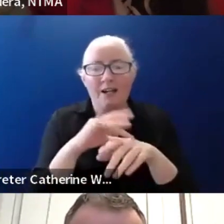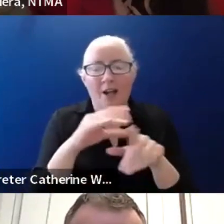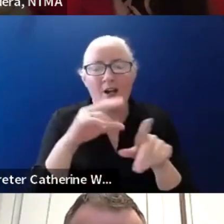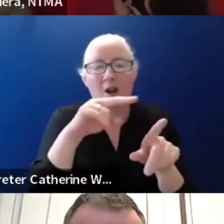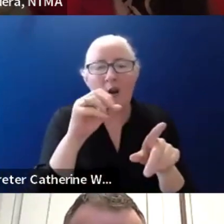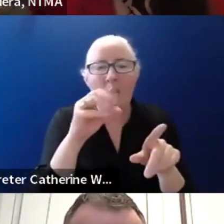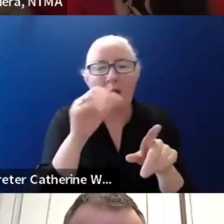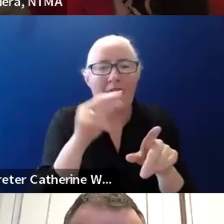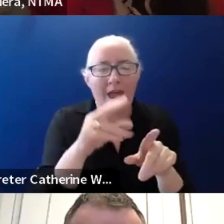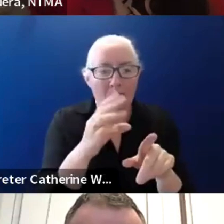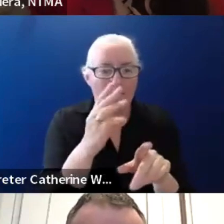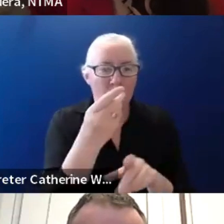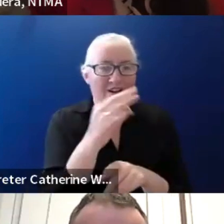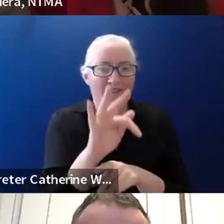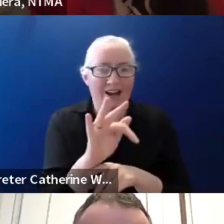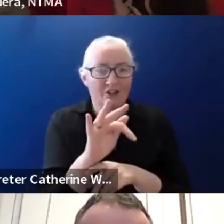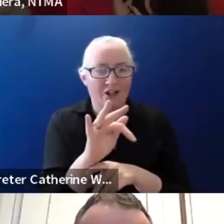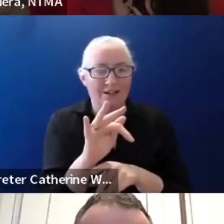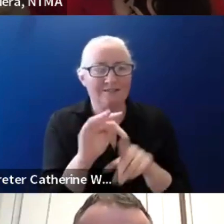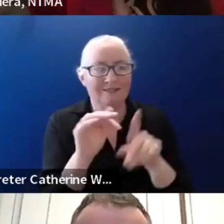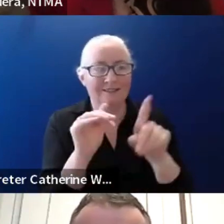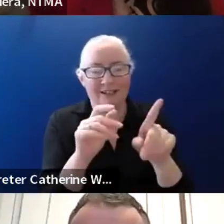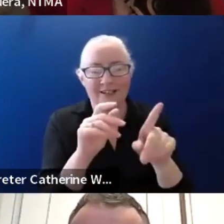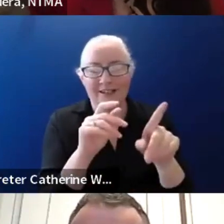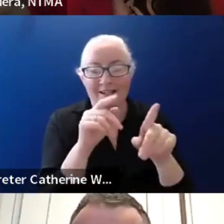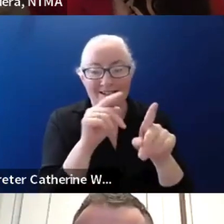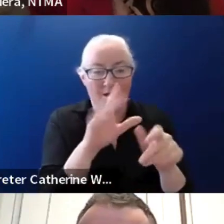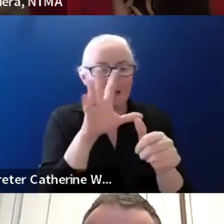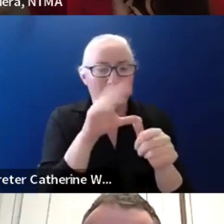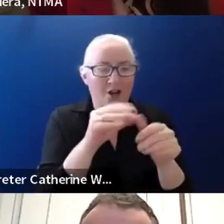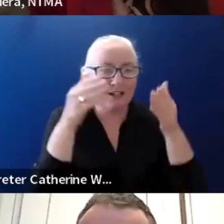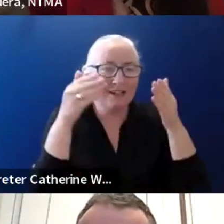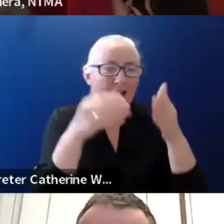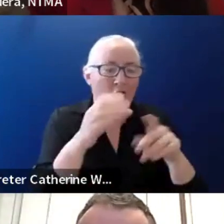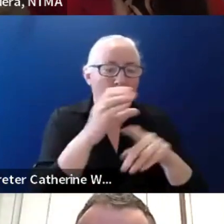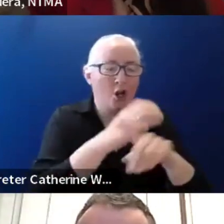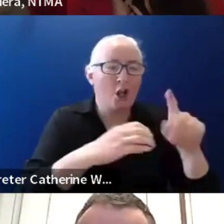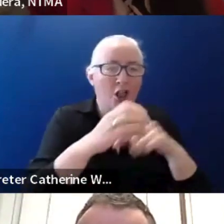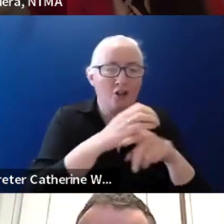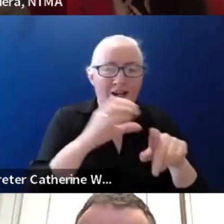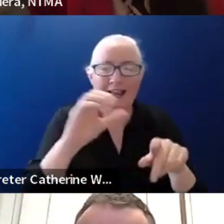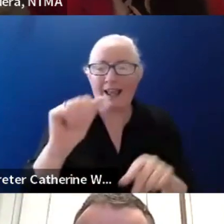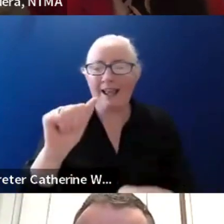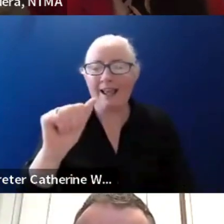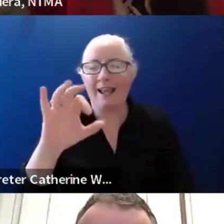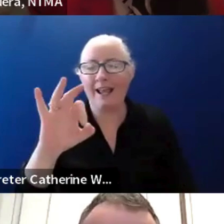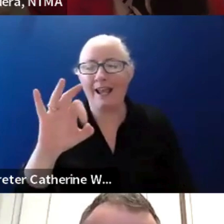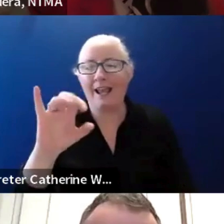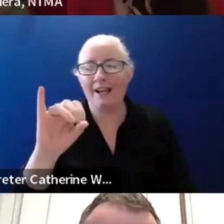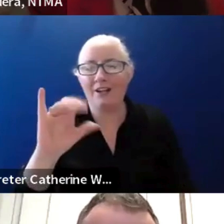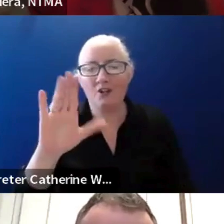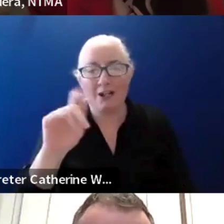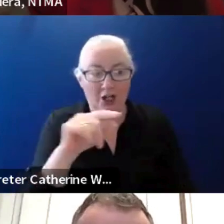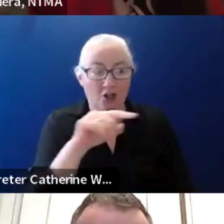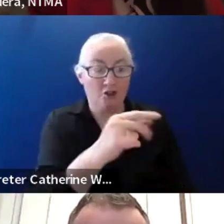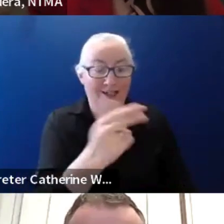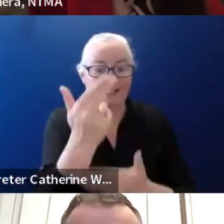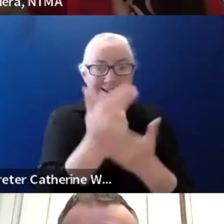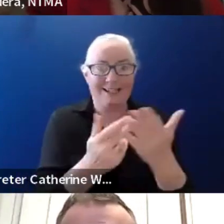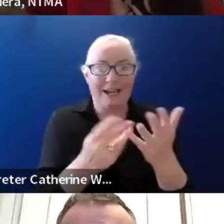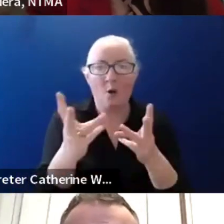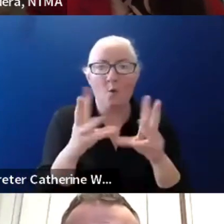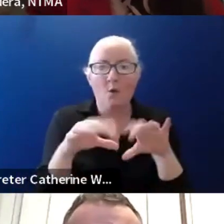who is a professor of Trinity College, who is specializing in cultural agility. And she designed a workshop,